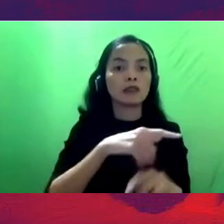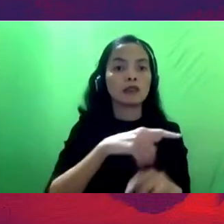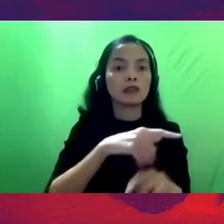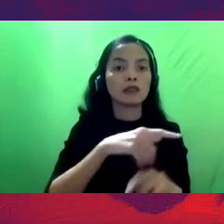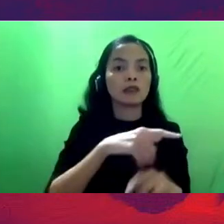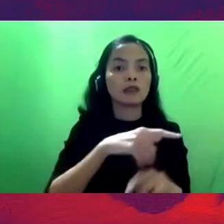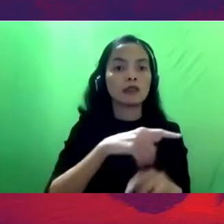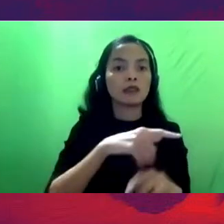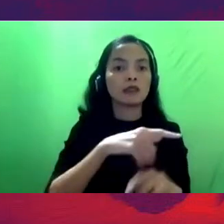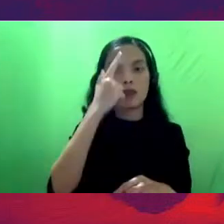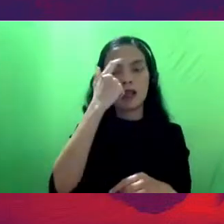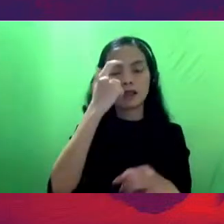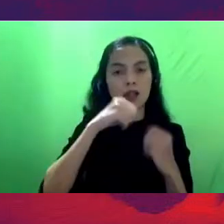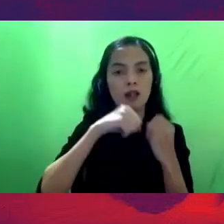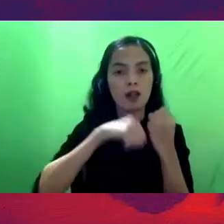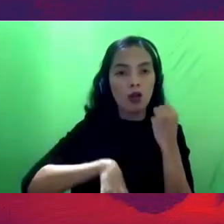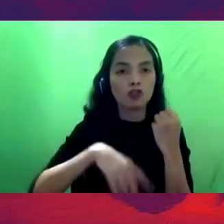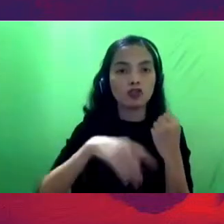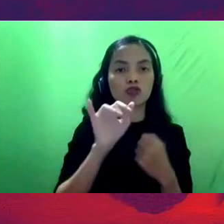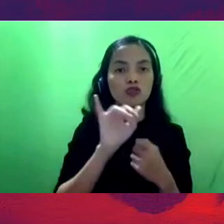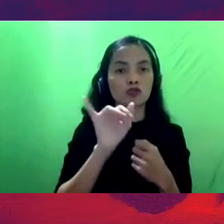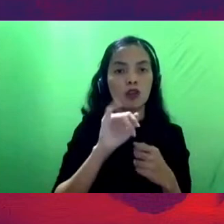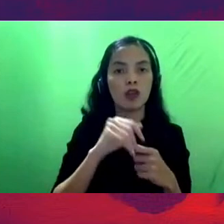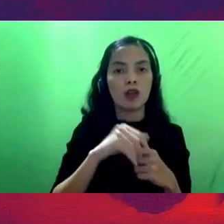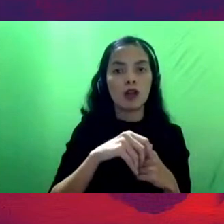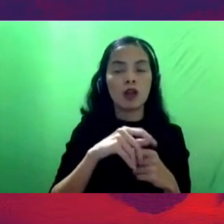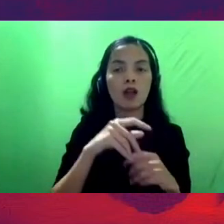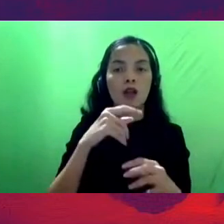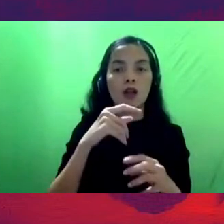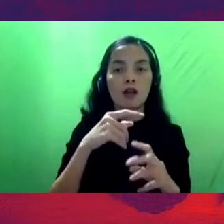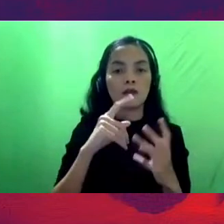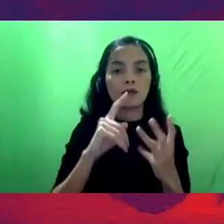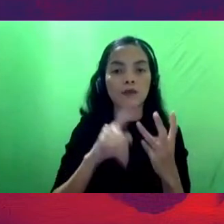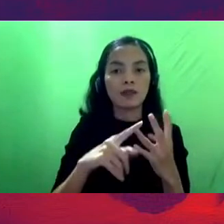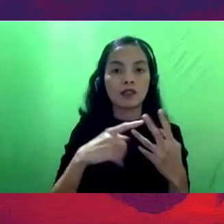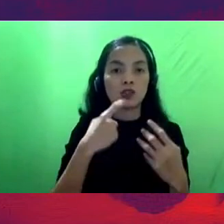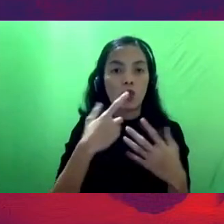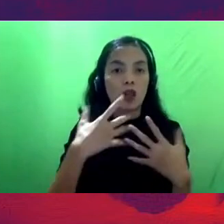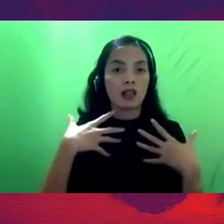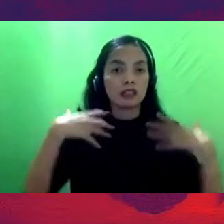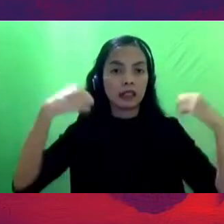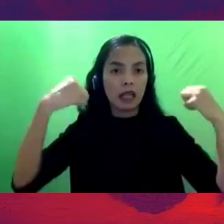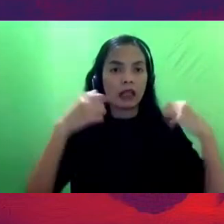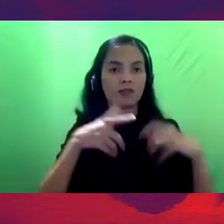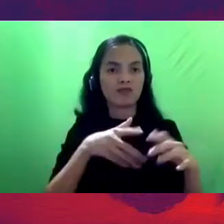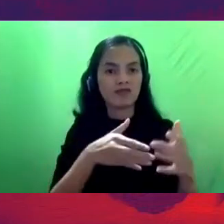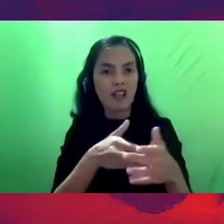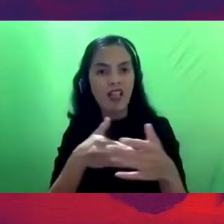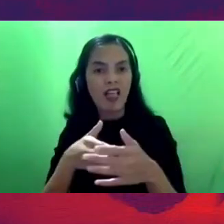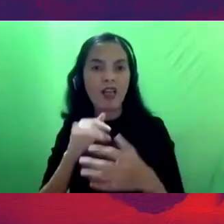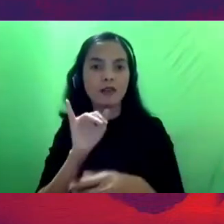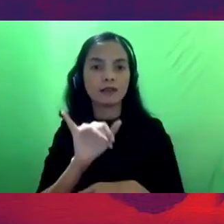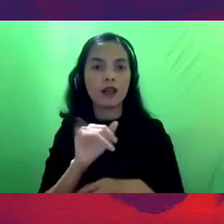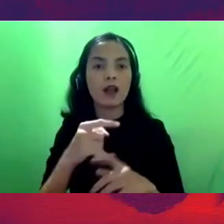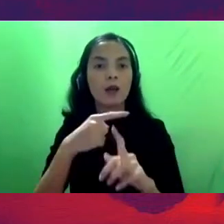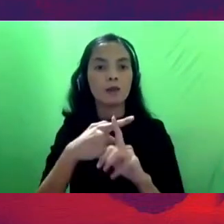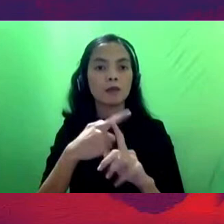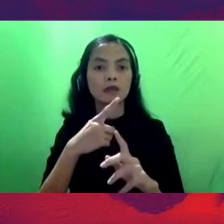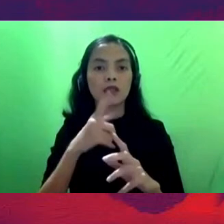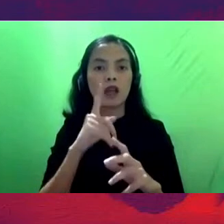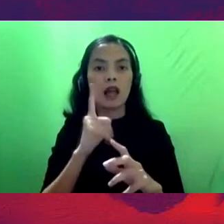health conditions and experience other risks. For example, in terms of learning loss,